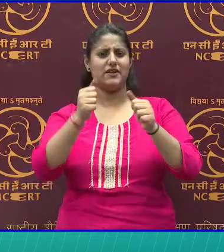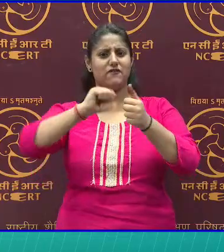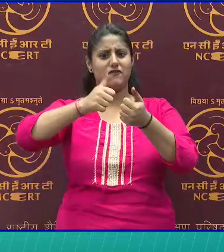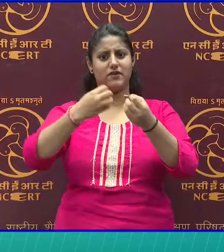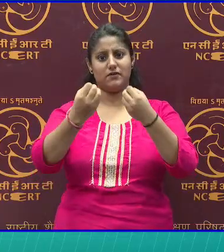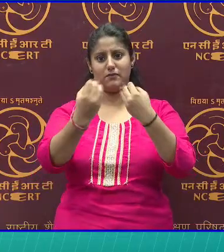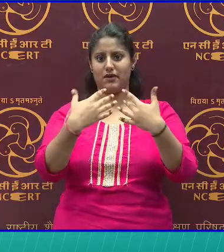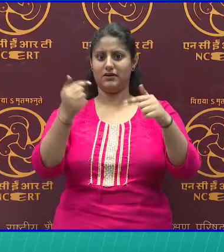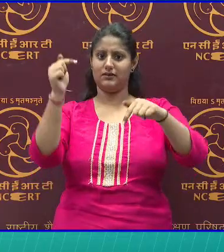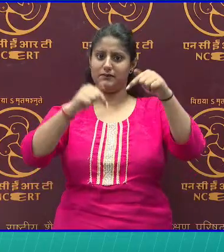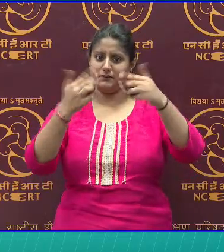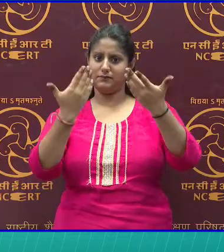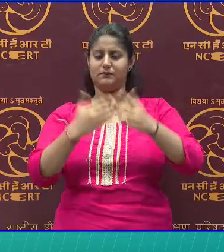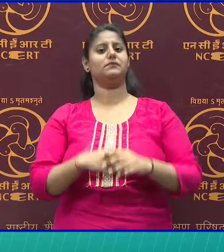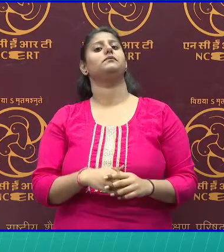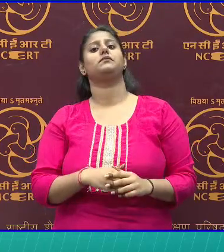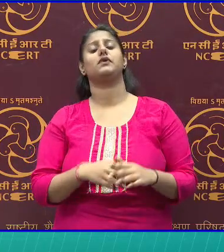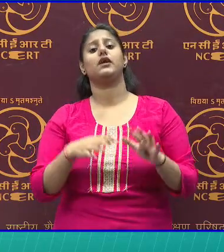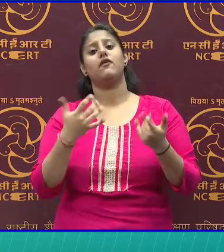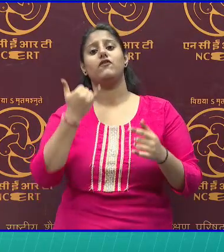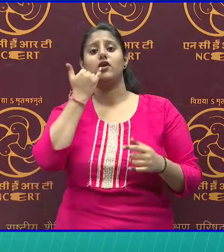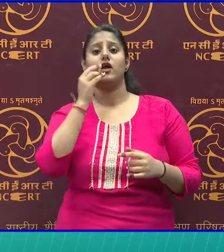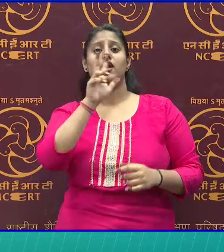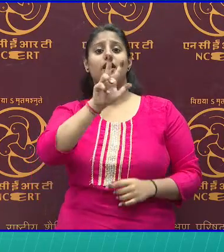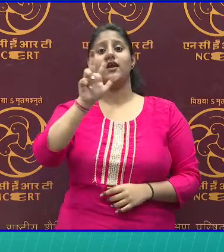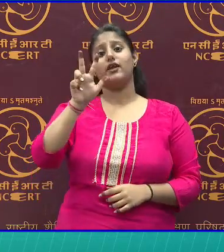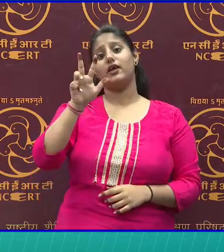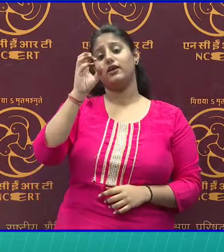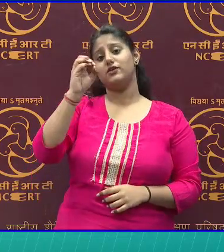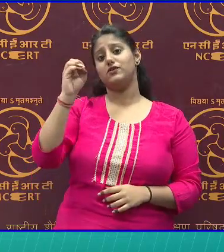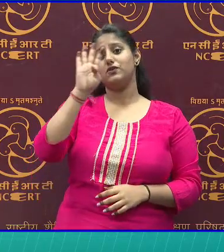box in YouTube or call us at